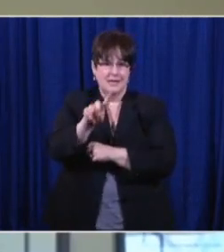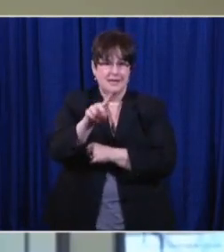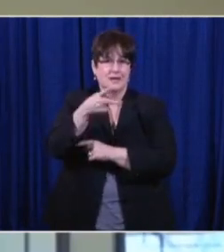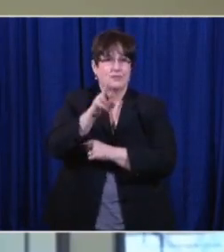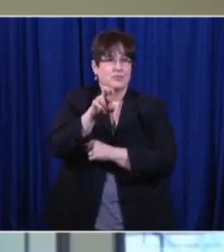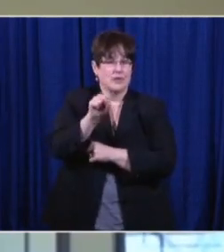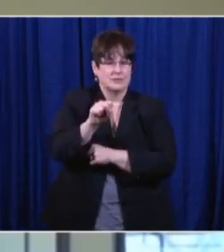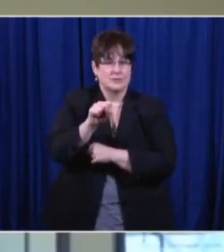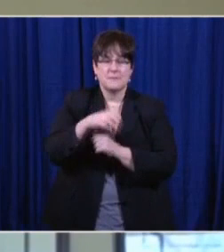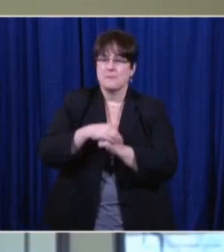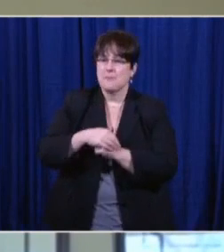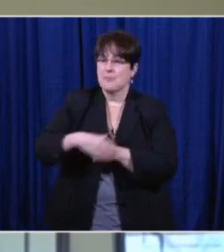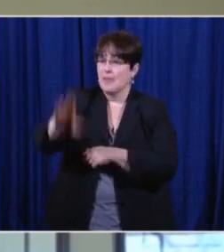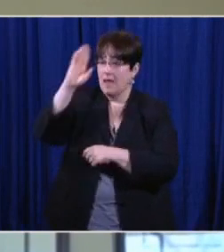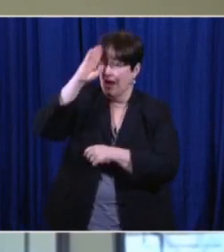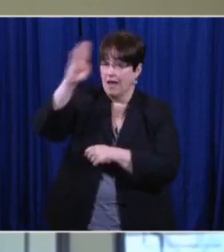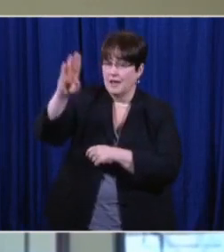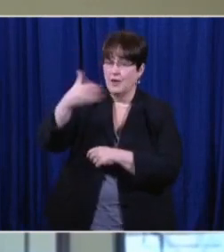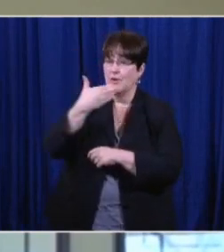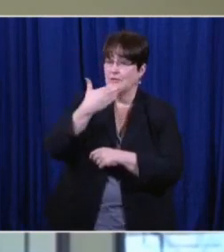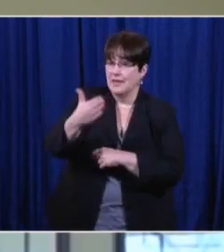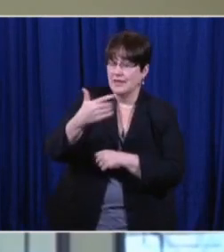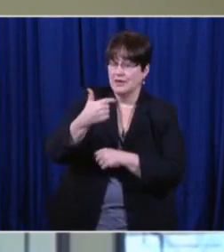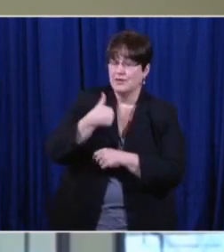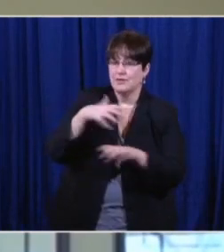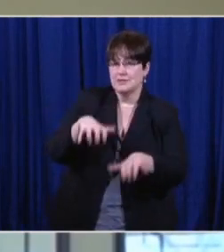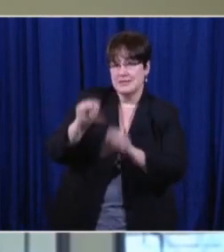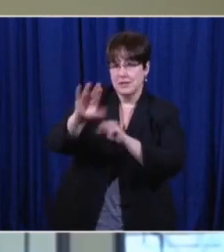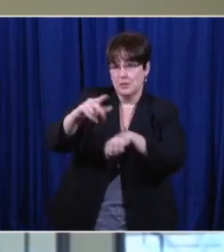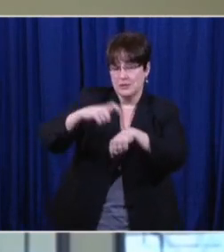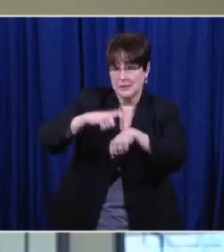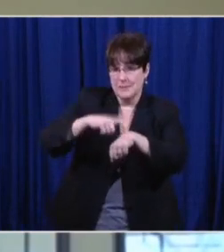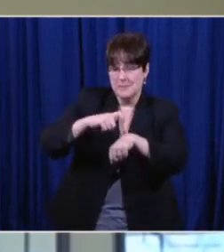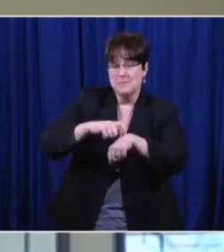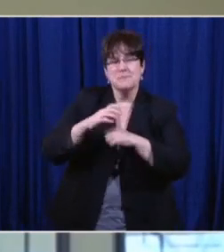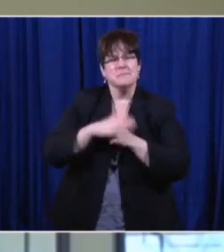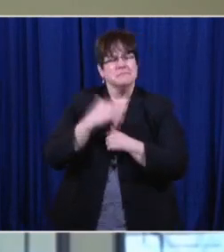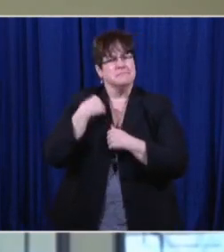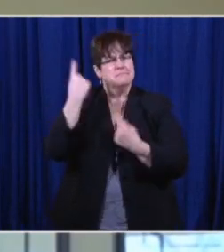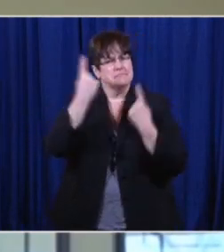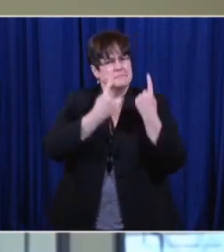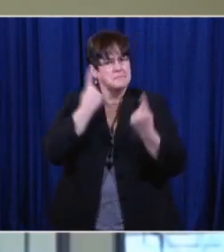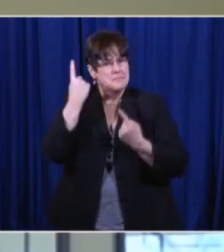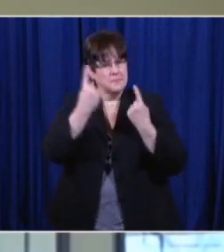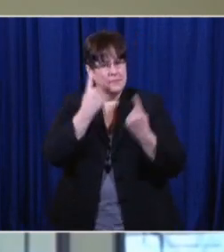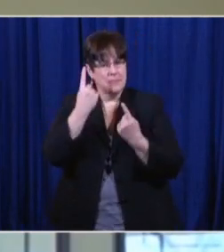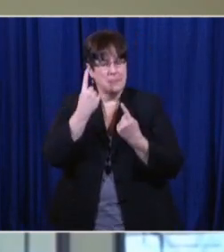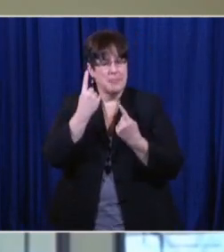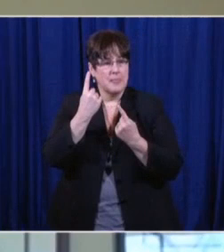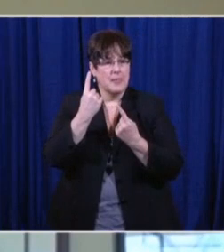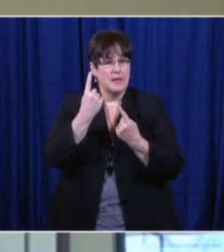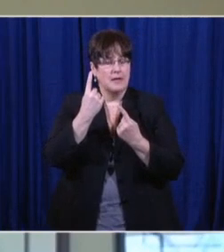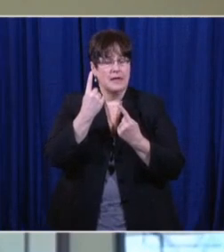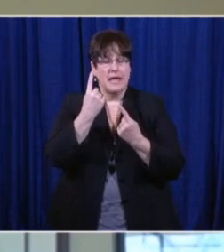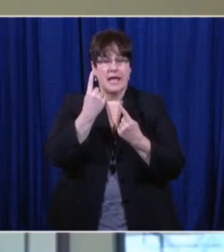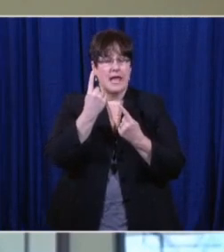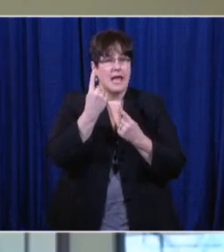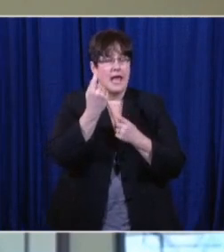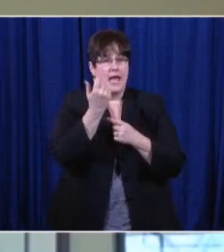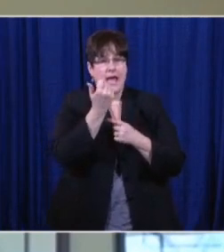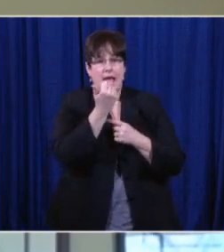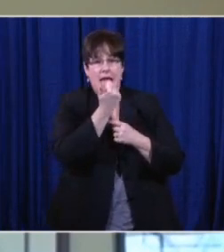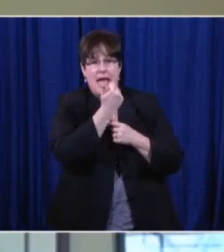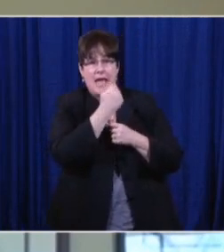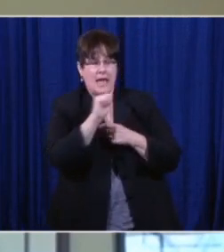Yes. Hi, doctors. Thank you for taking the time today. I'm wondering if any of